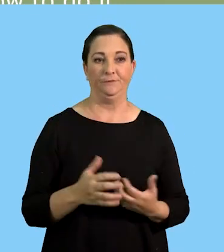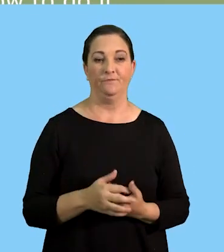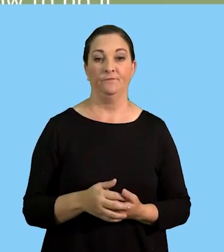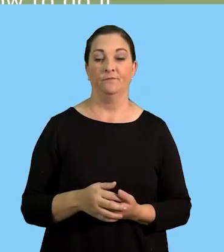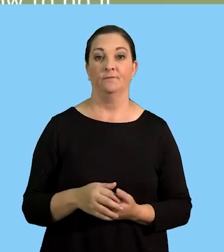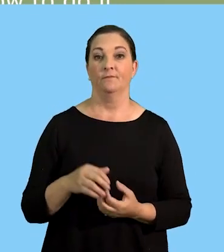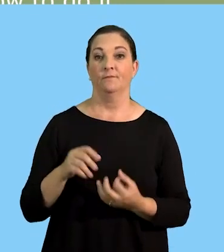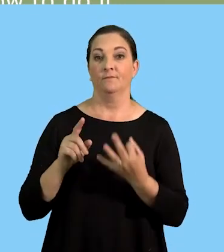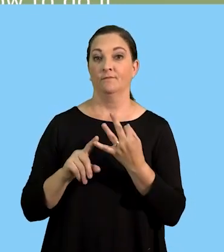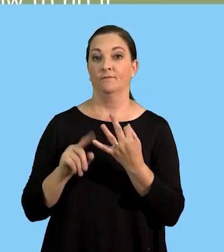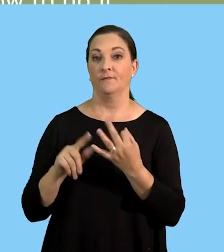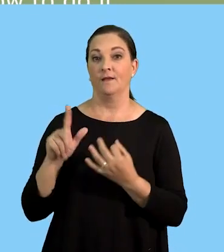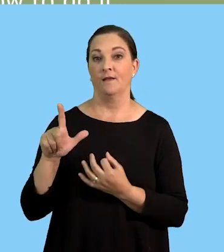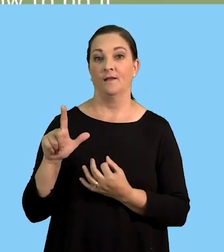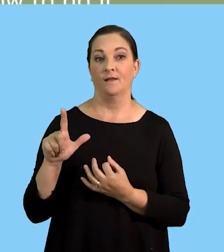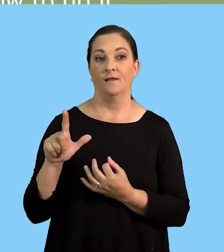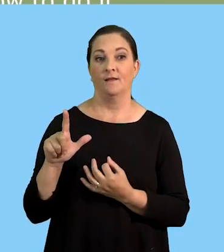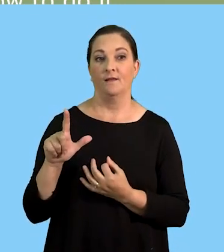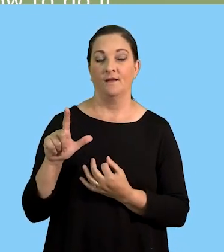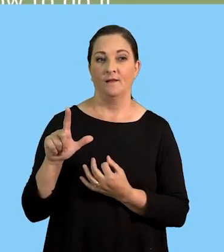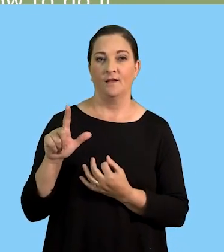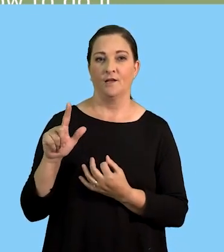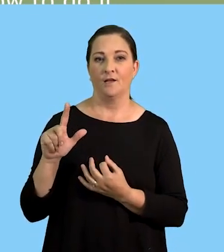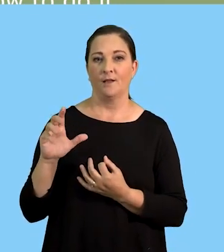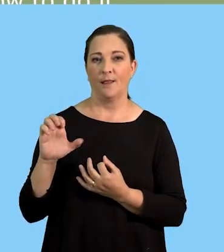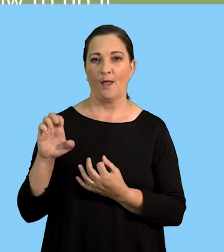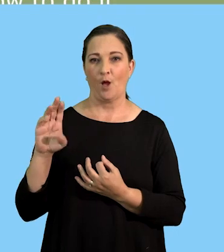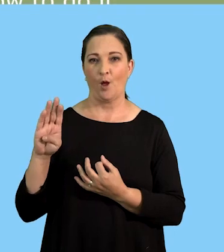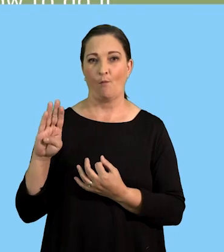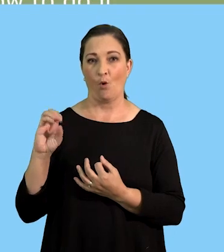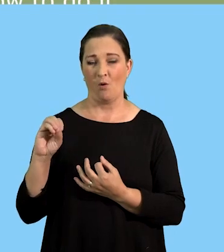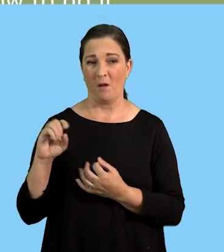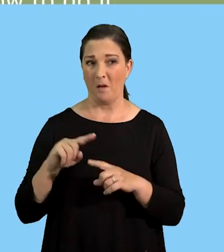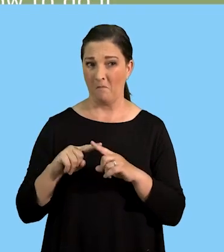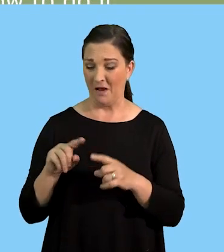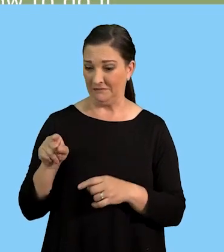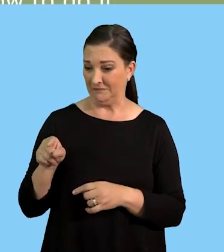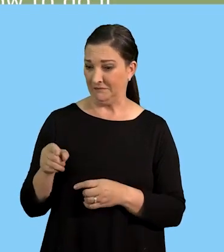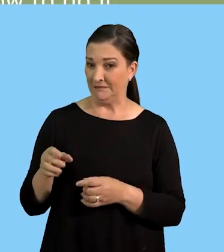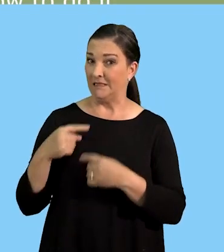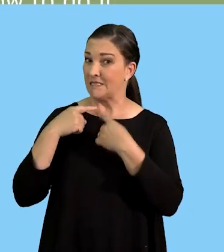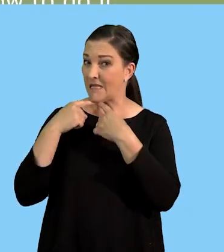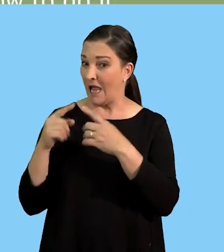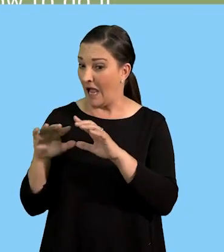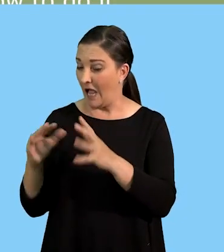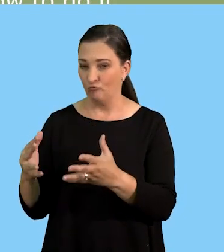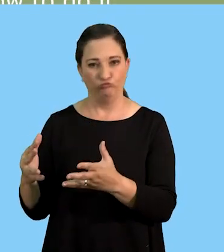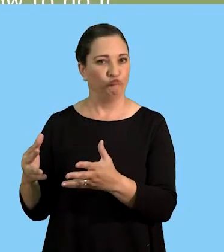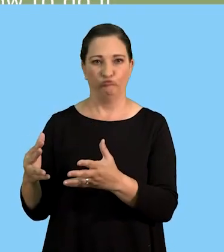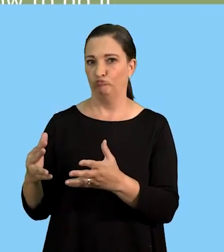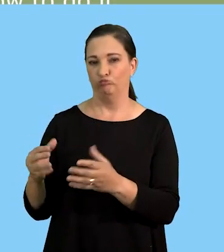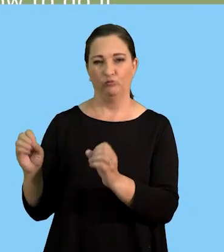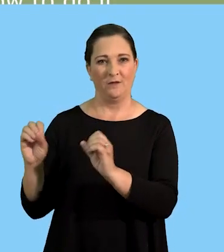Then we look into Lebu now, the administrative manager, who gives a task without instruction on how to do